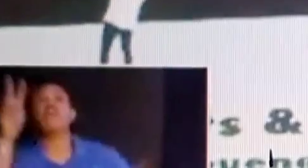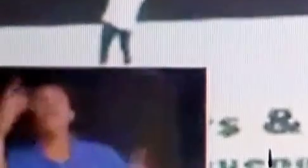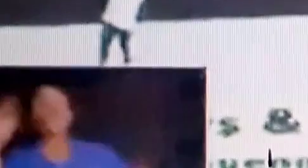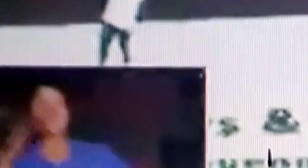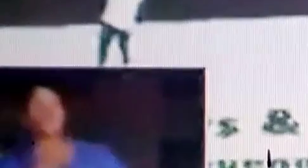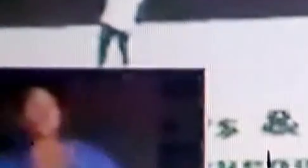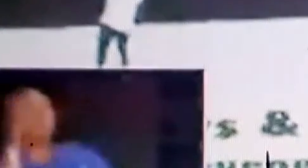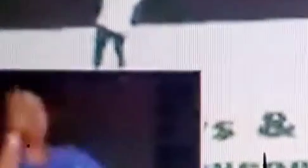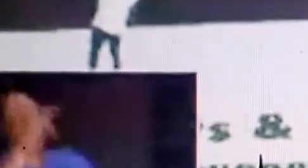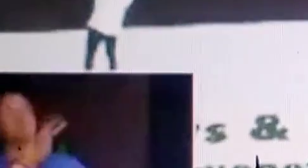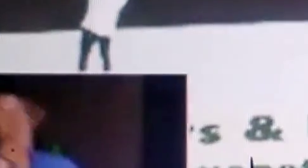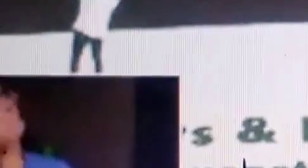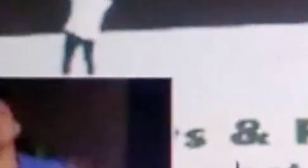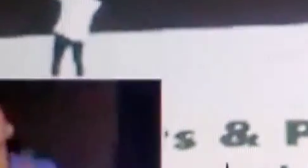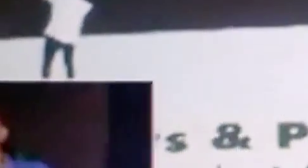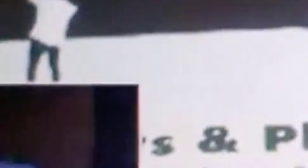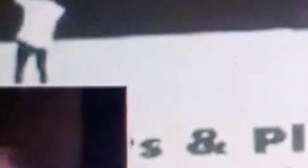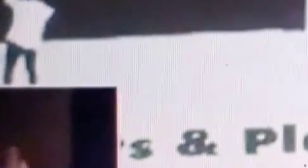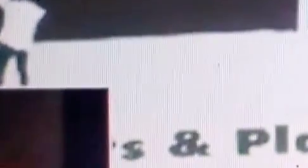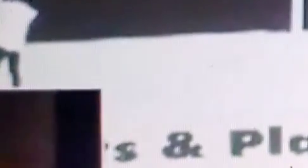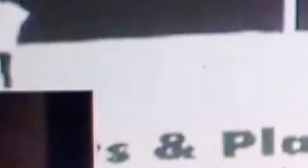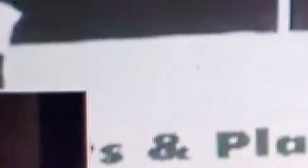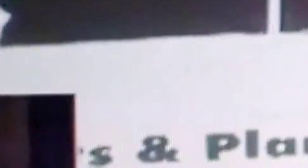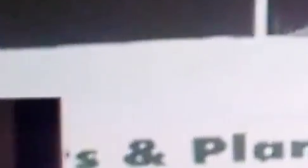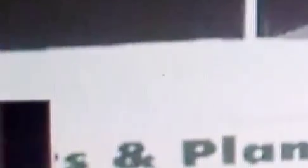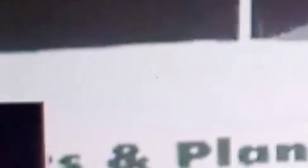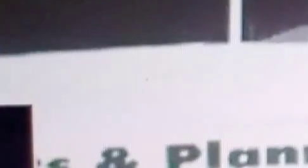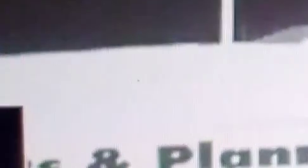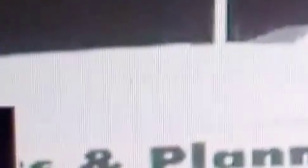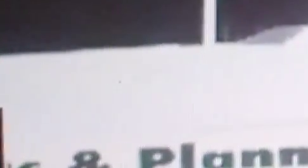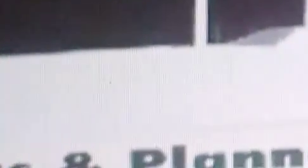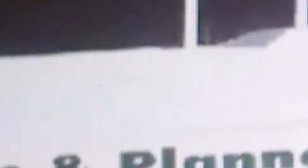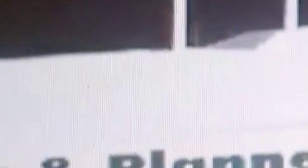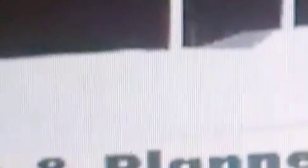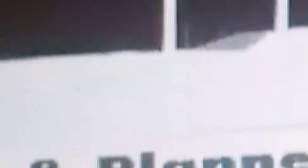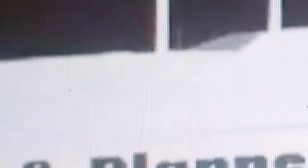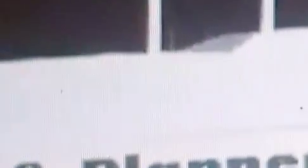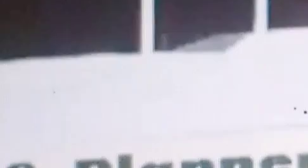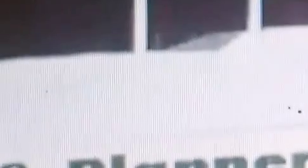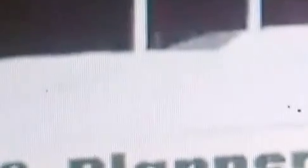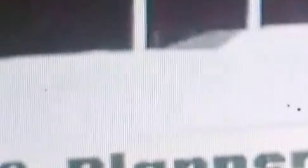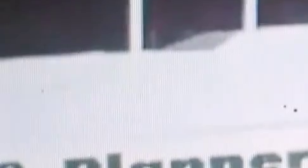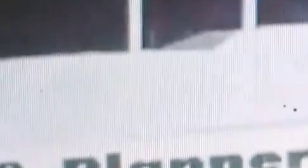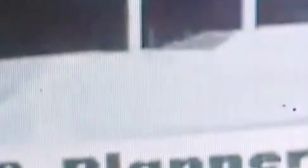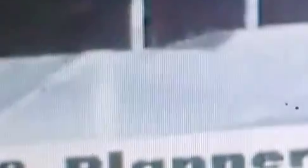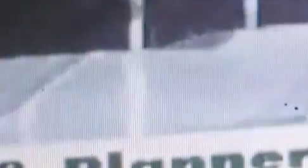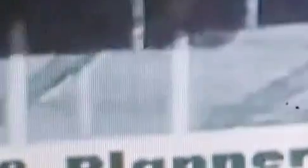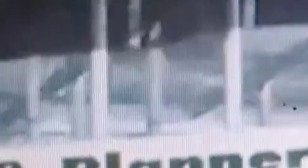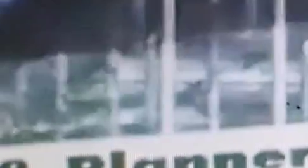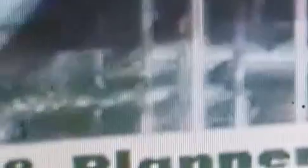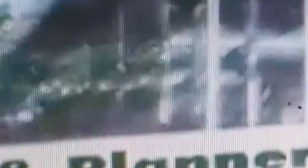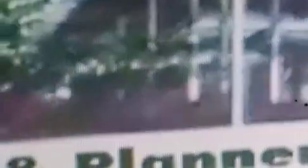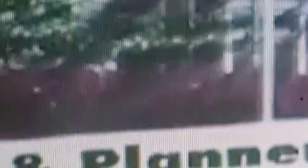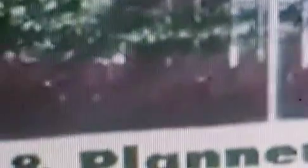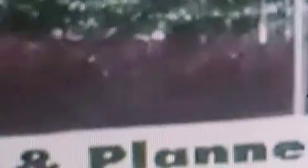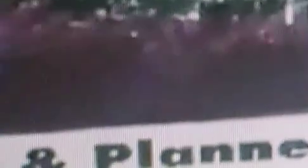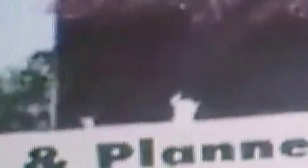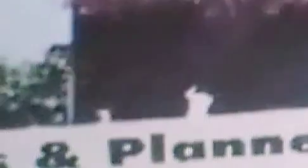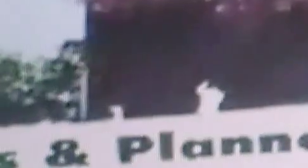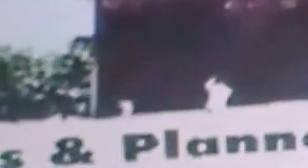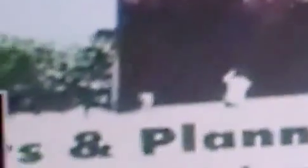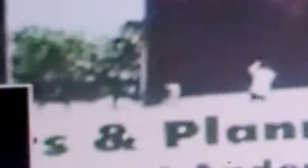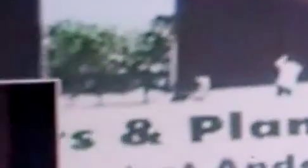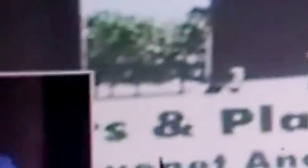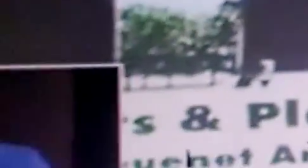park, offering views of the park itself, a panoramic view of the city, the harbor,